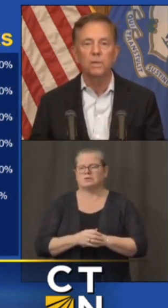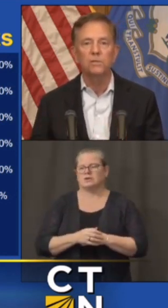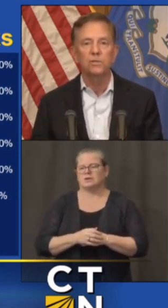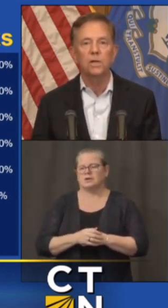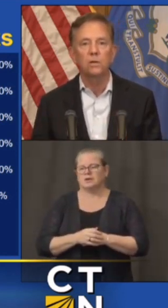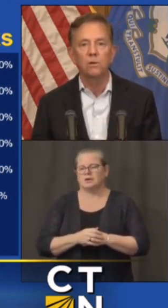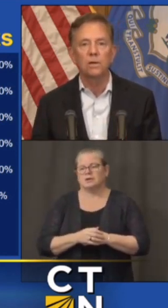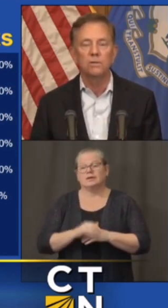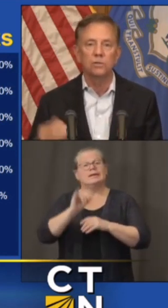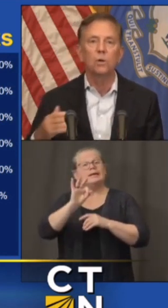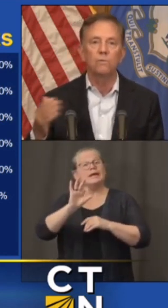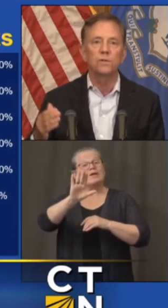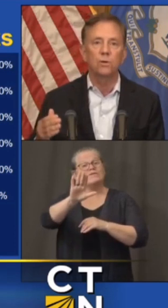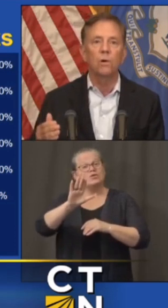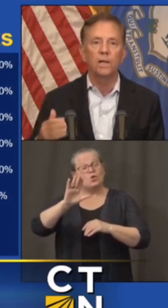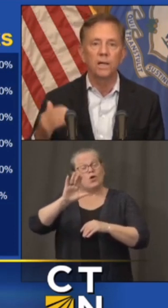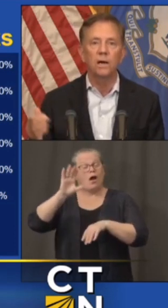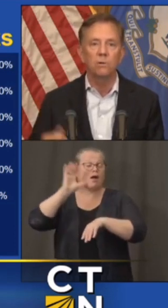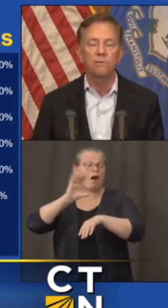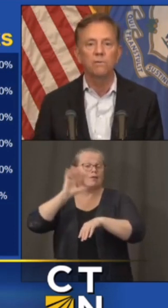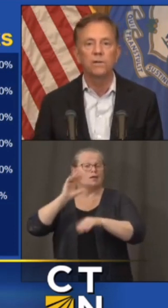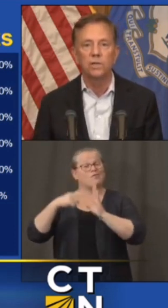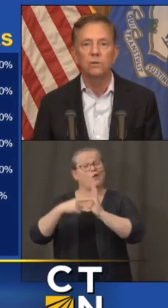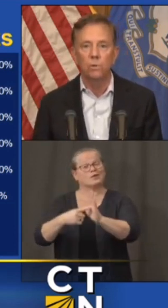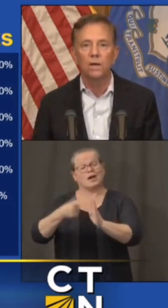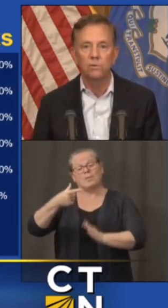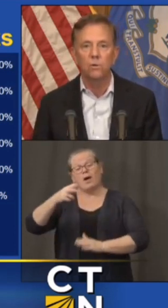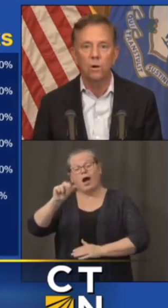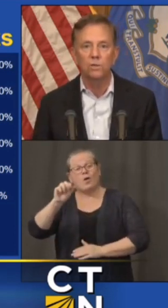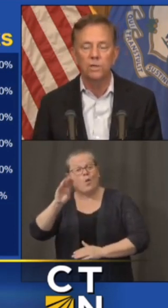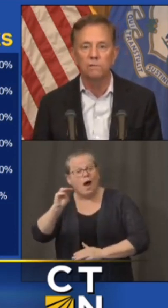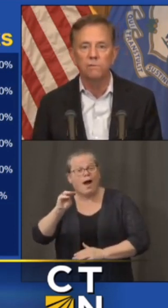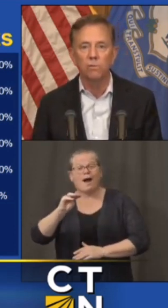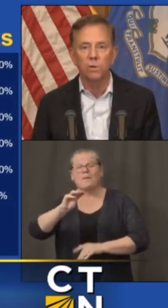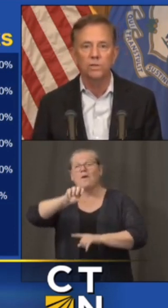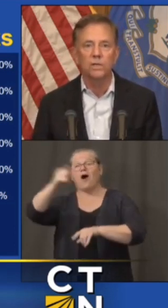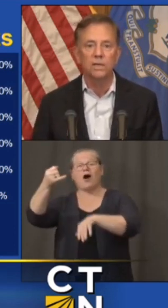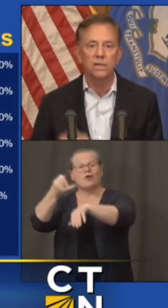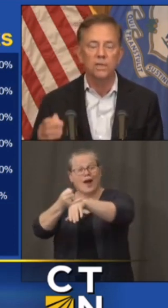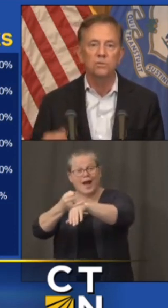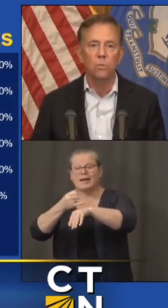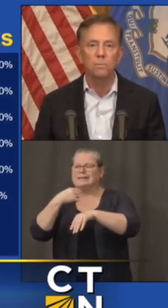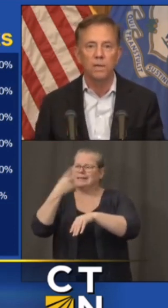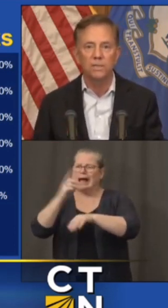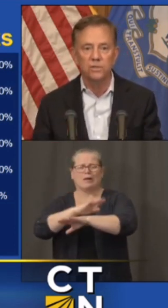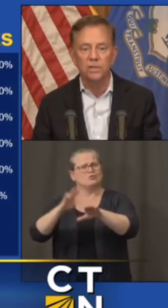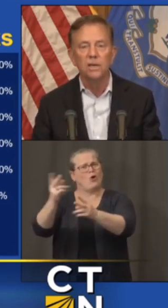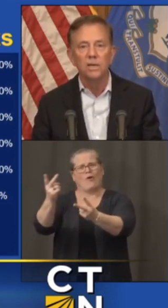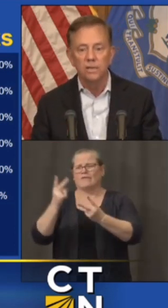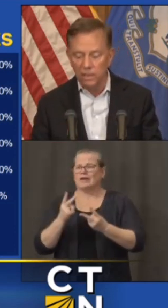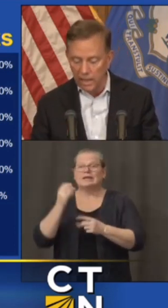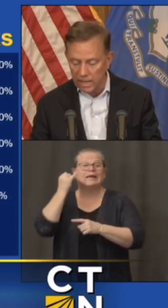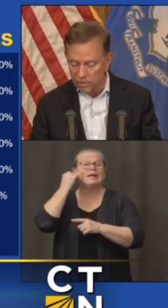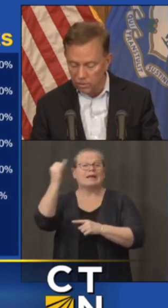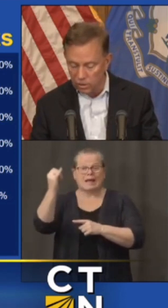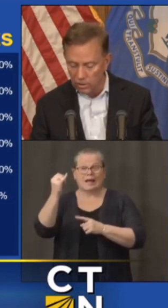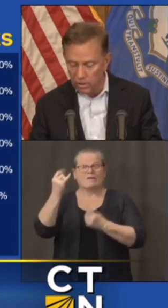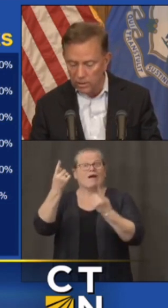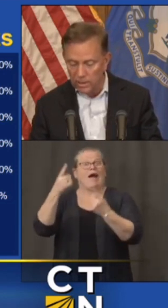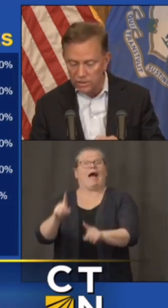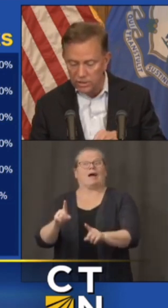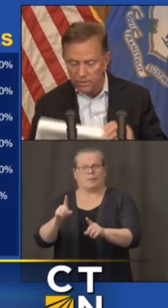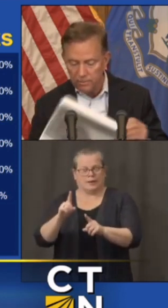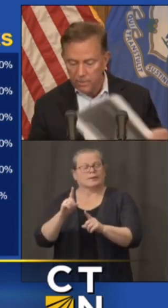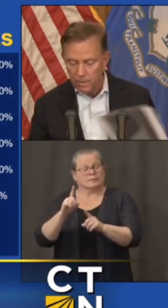unfortunately, please tell her don't visit right now, or if you visit, you will have to quarantine for 14 days. That's one place that did land on